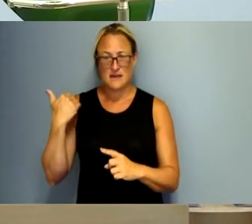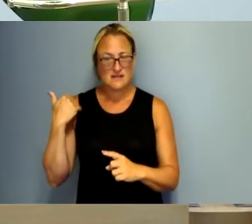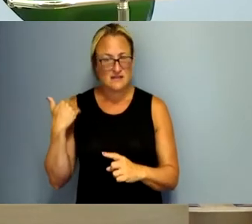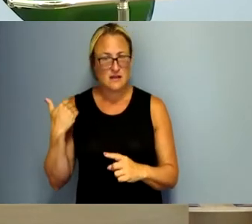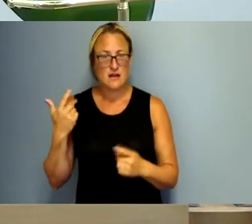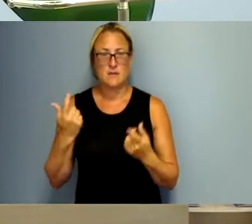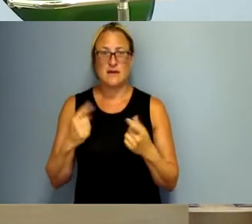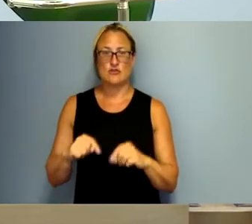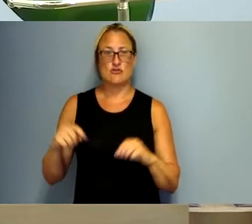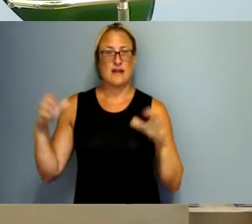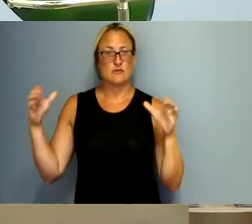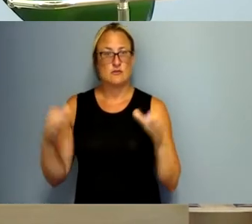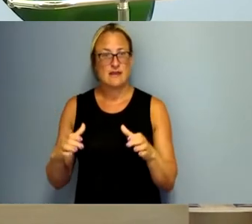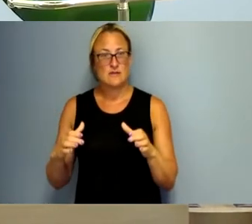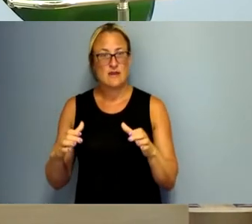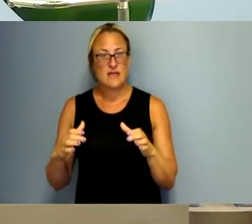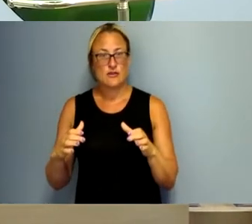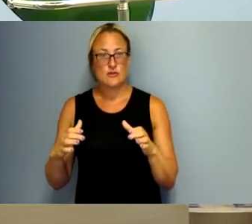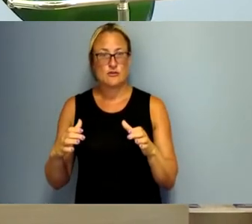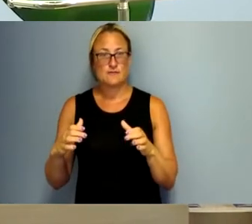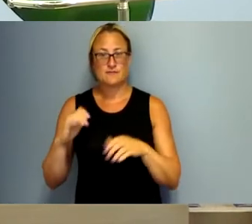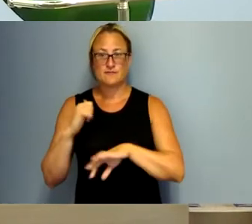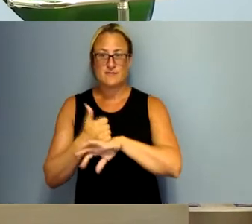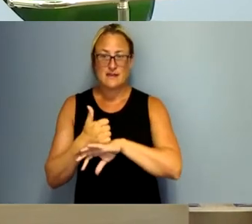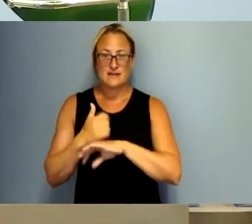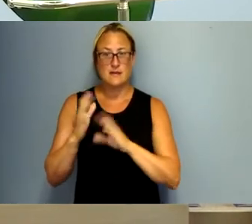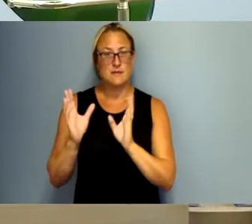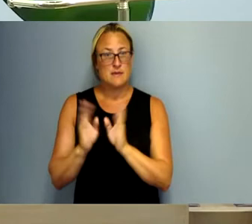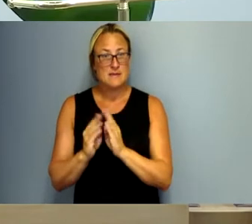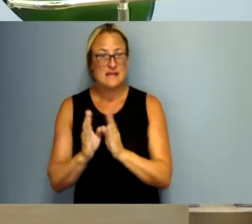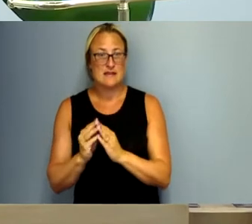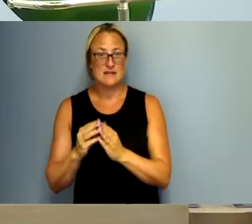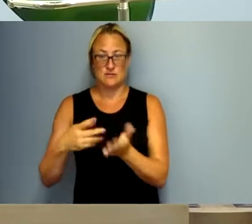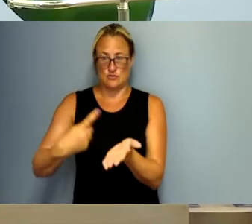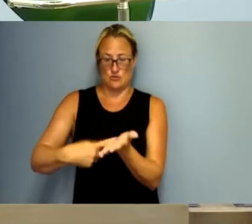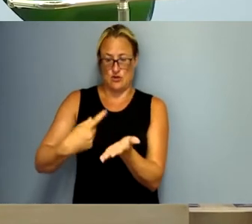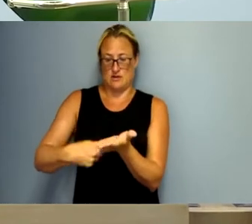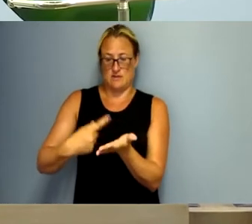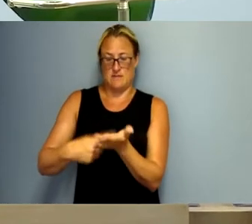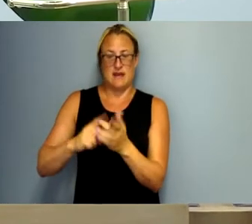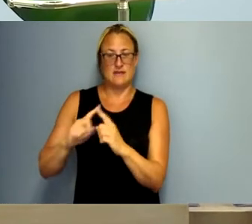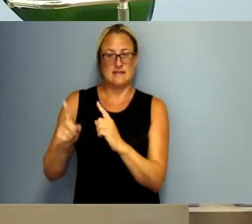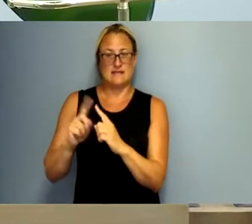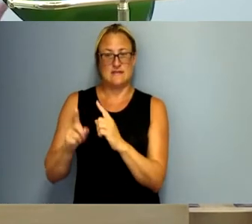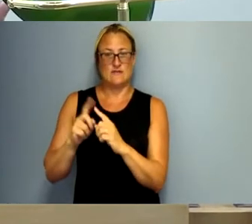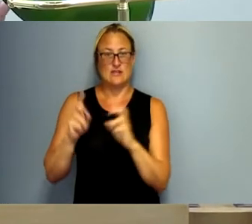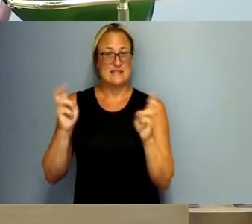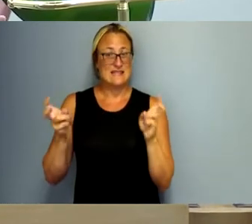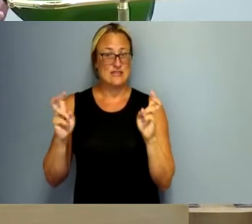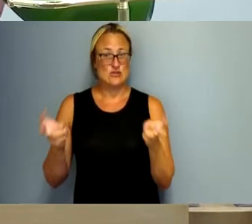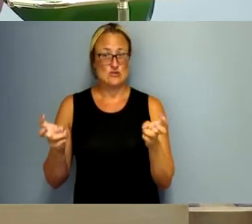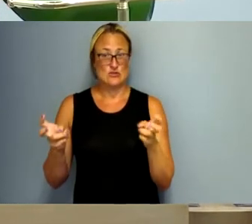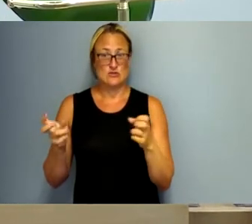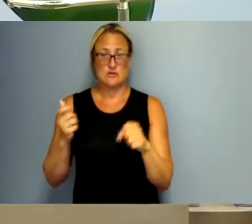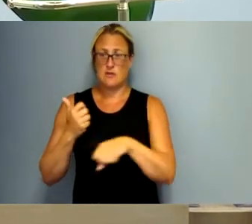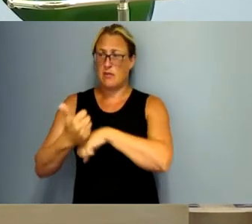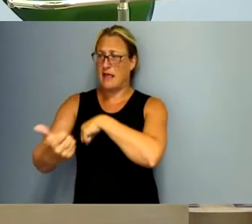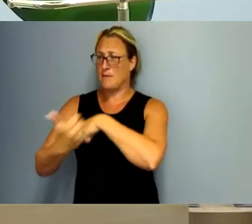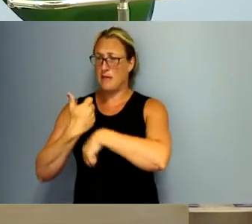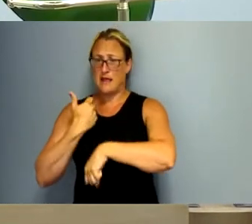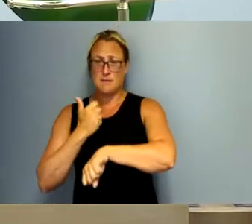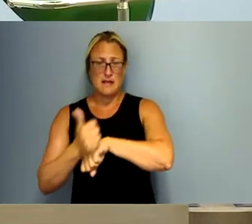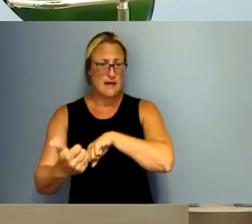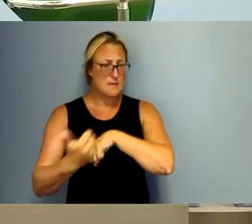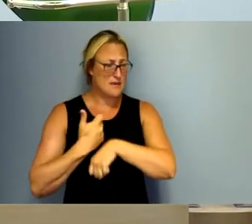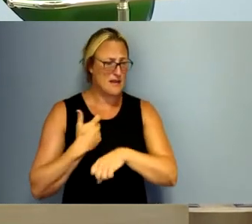together and set up meetings to talk about these issues. And I'm not going to blame anybody for why it